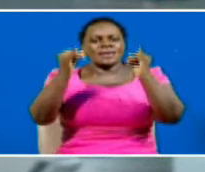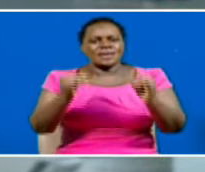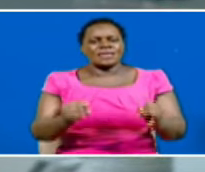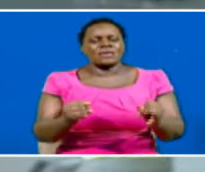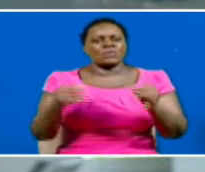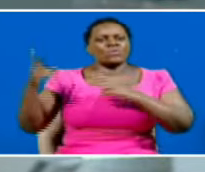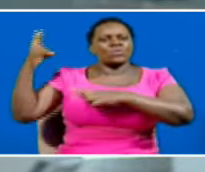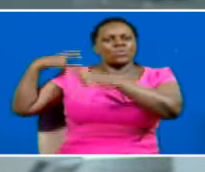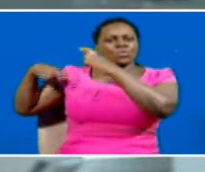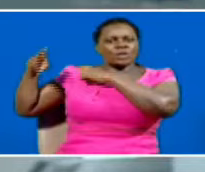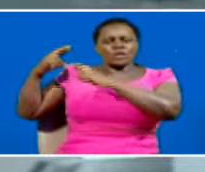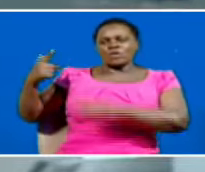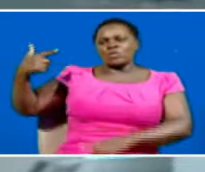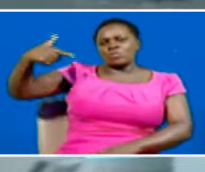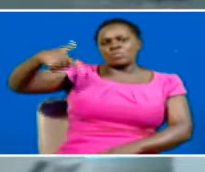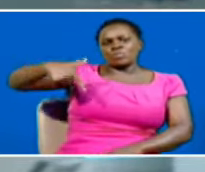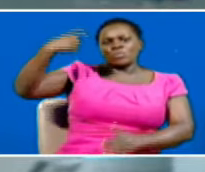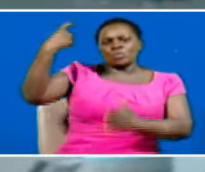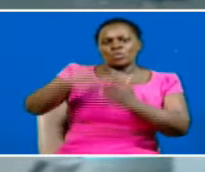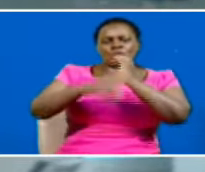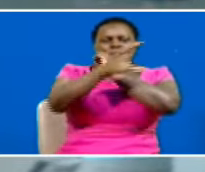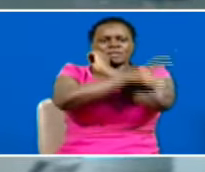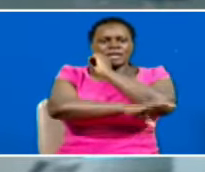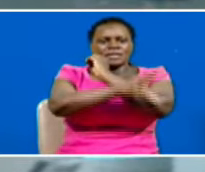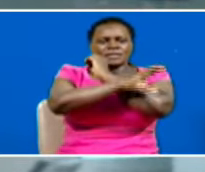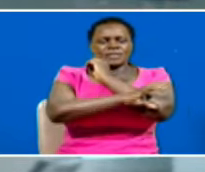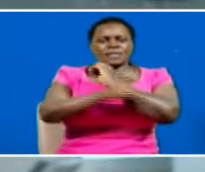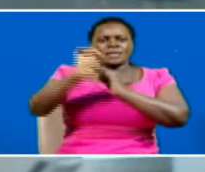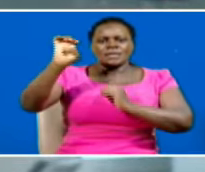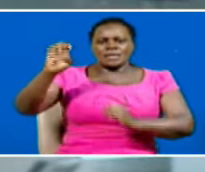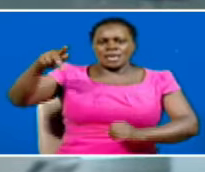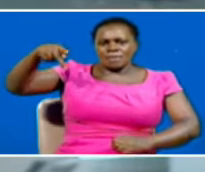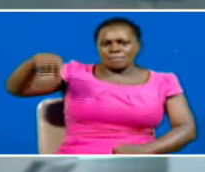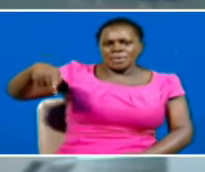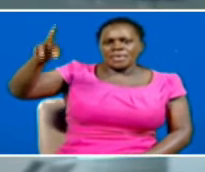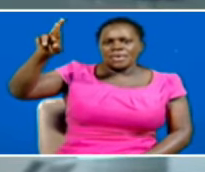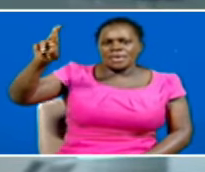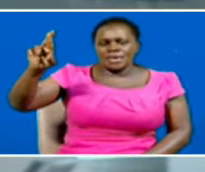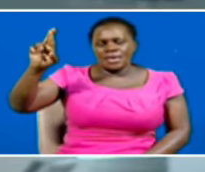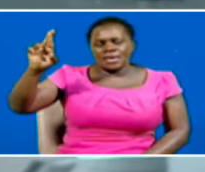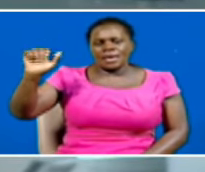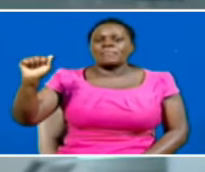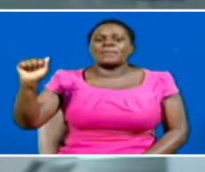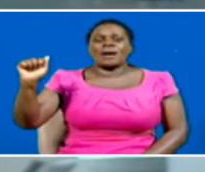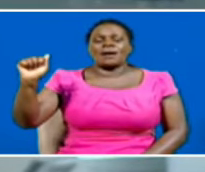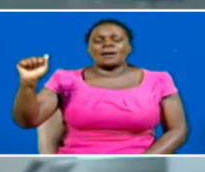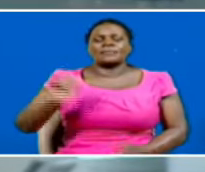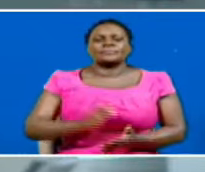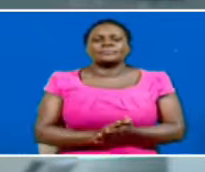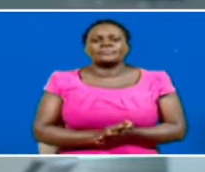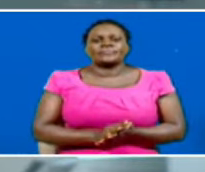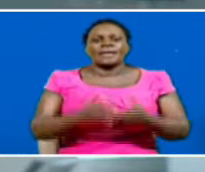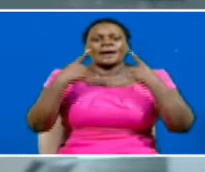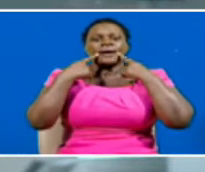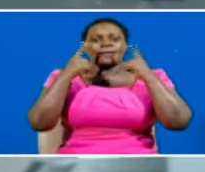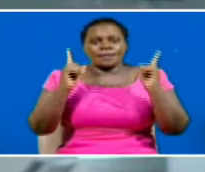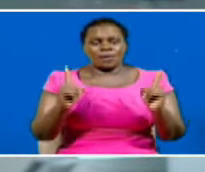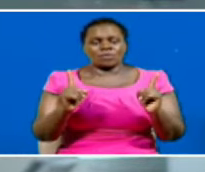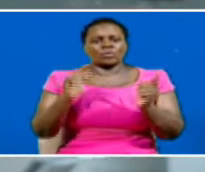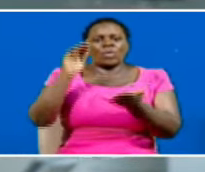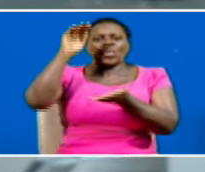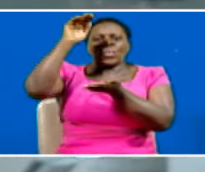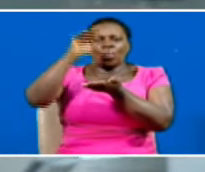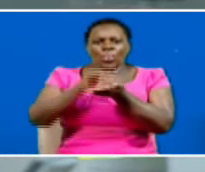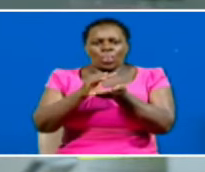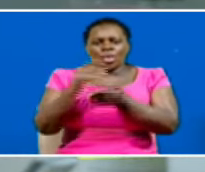review on fuel prices in the country, where the Energy and Petroleum Regulatory Authority, EPRA, has announced a drop